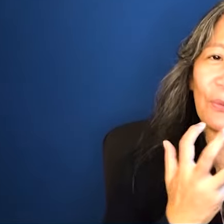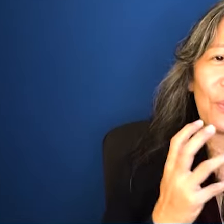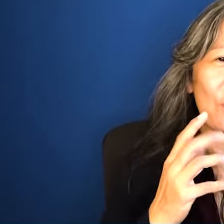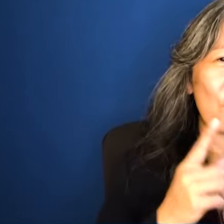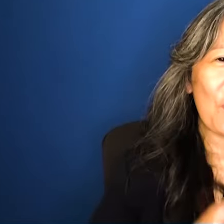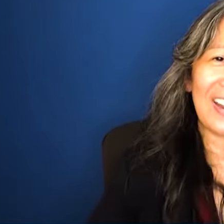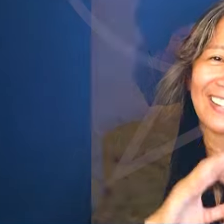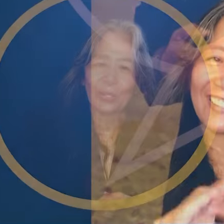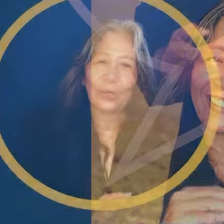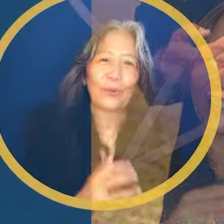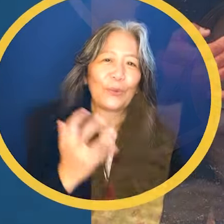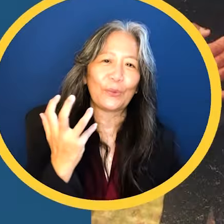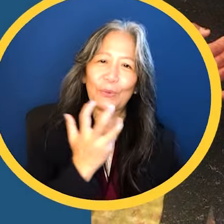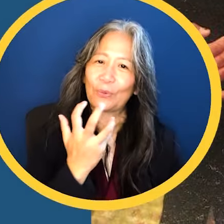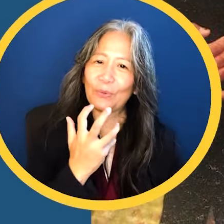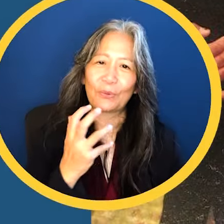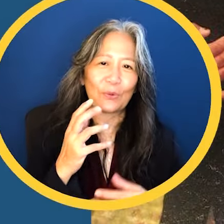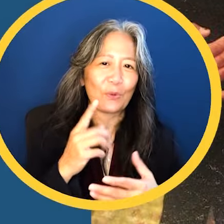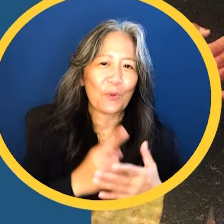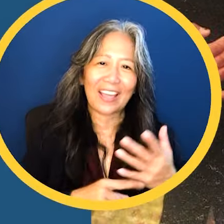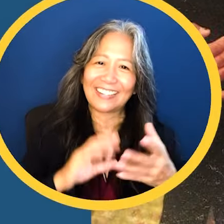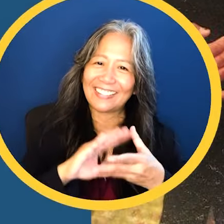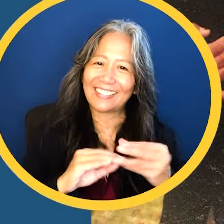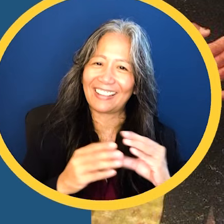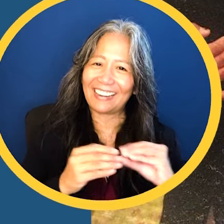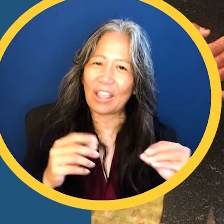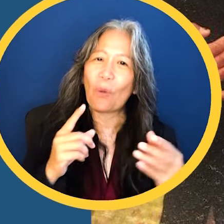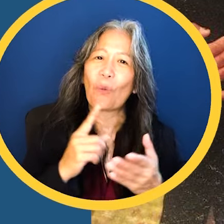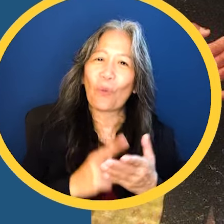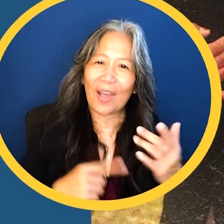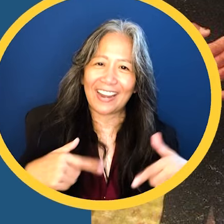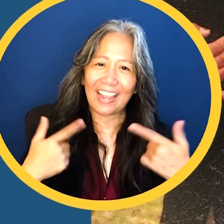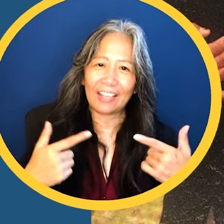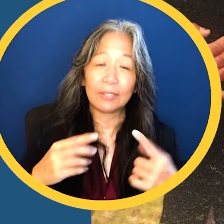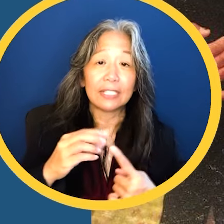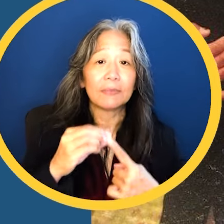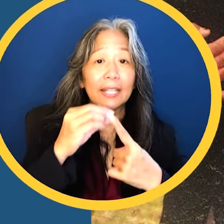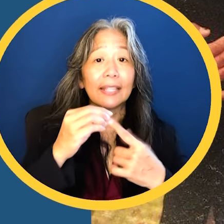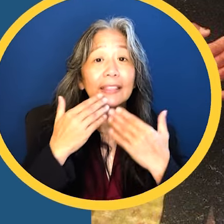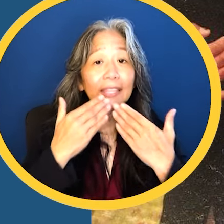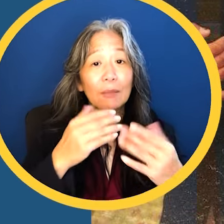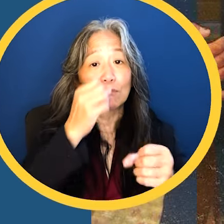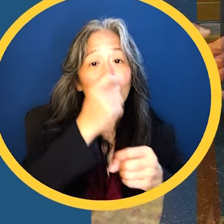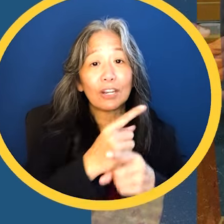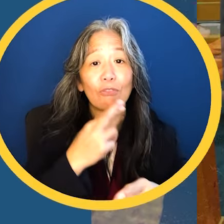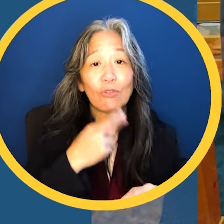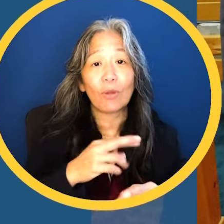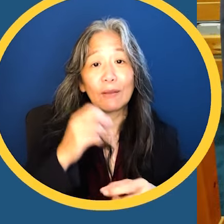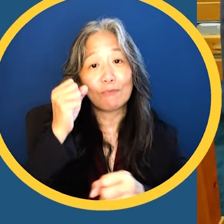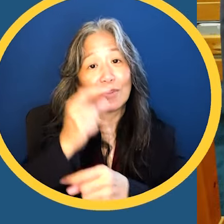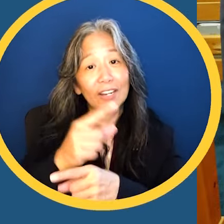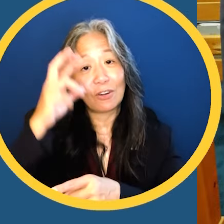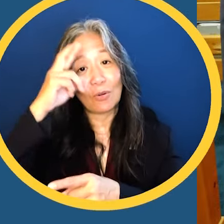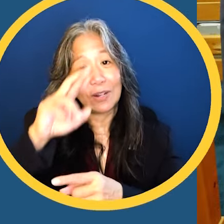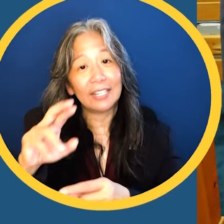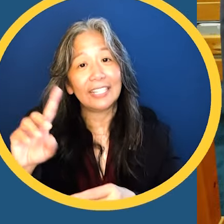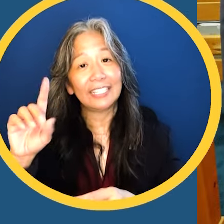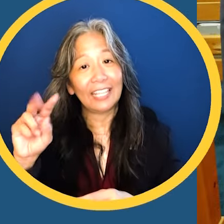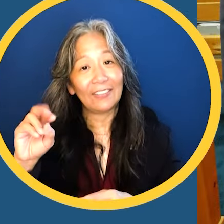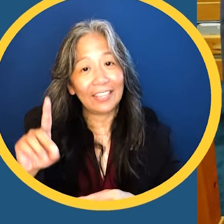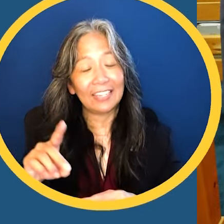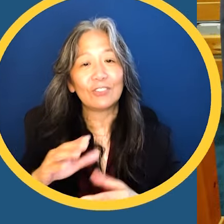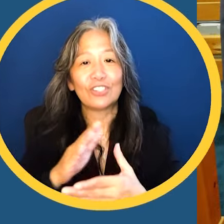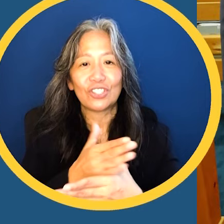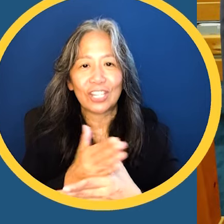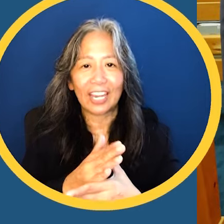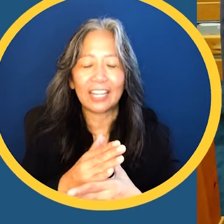much. What a story and what a life, huh? Special thanks to Brother Ronnie and Brother Rowell David for sharing